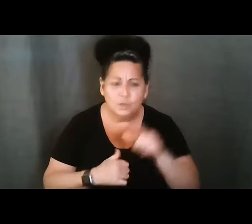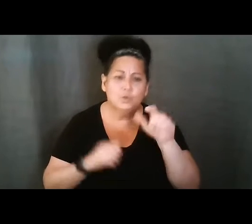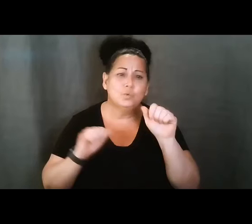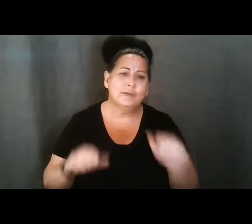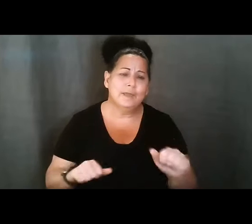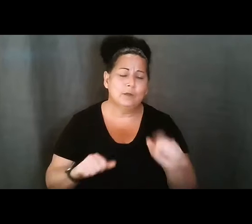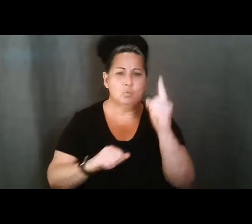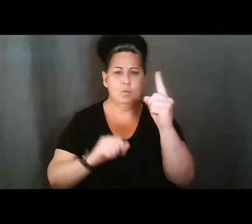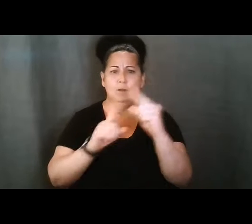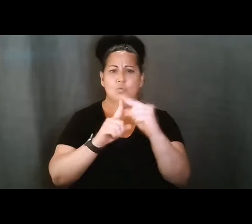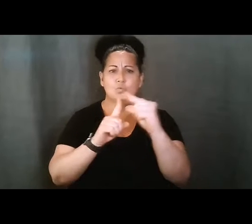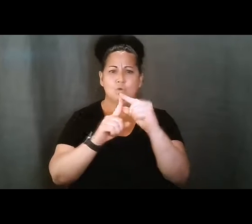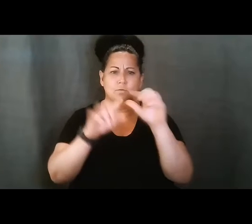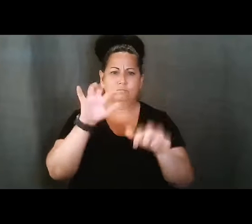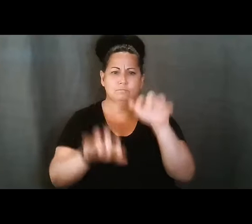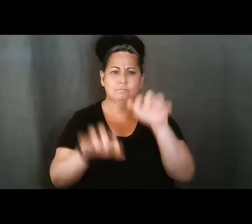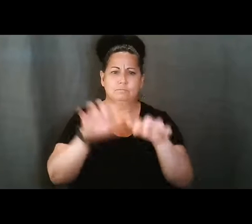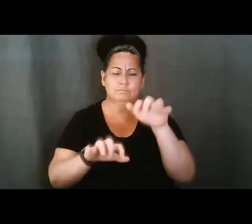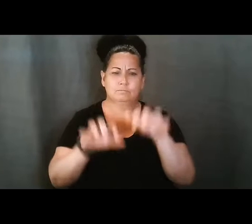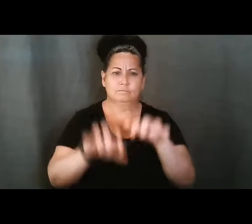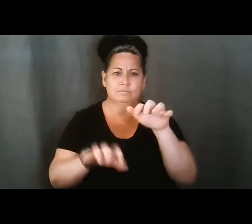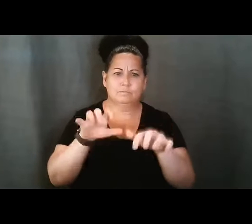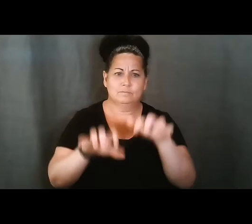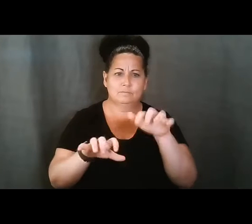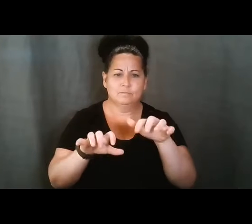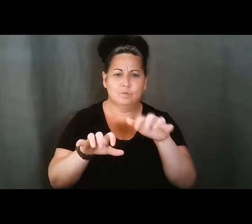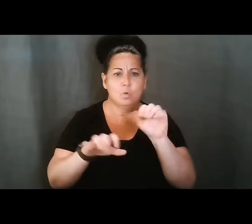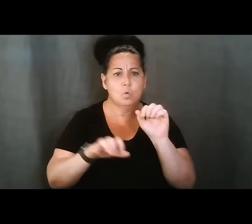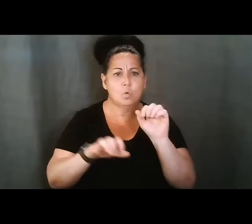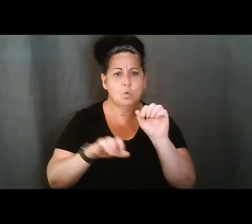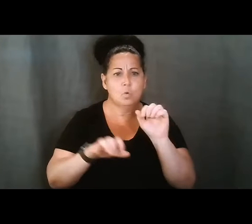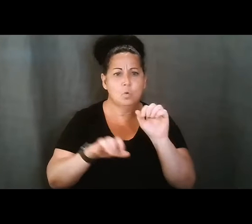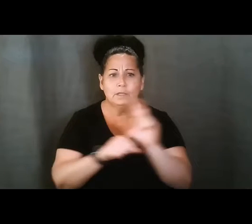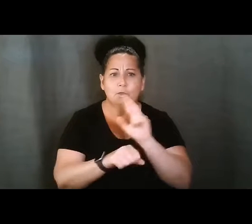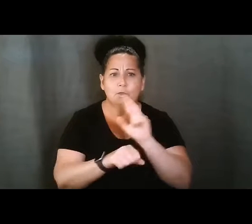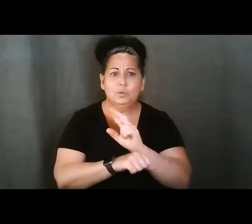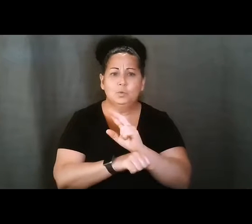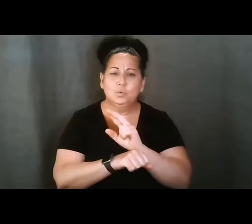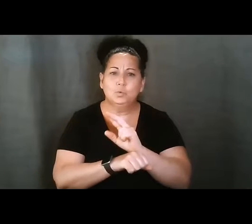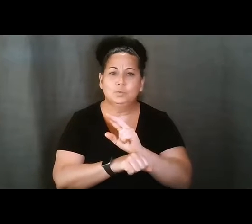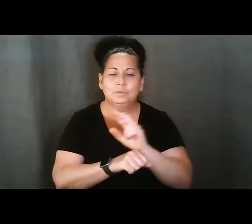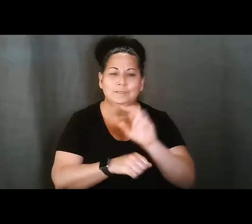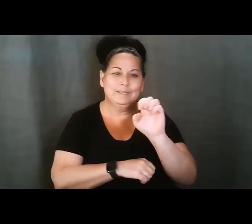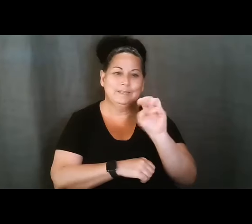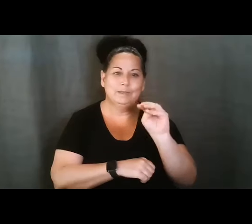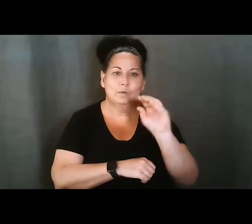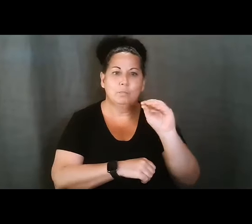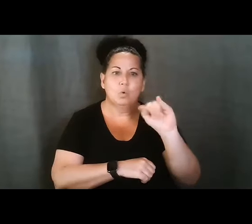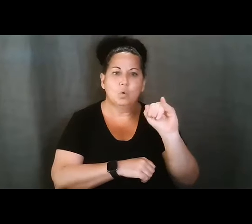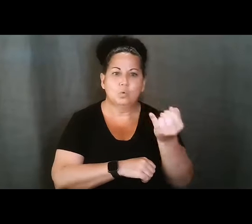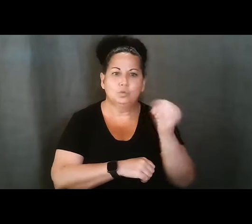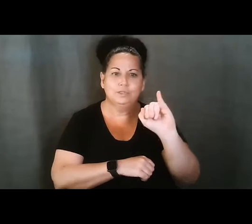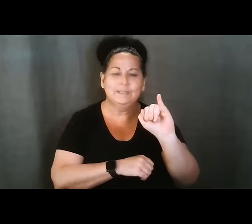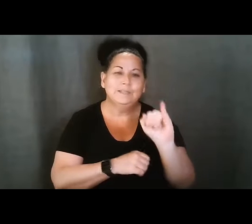one word, just type for me in the chat box, or you can use an emoji and express how are